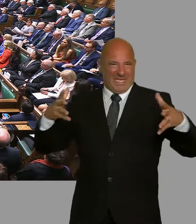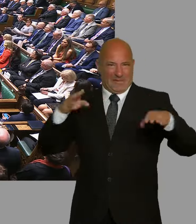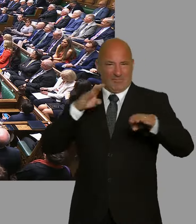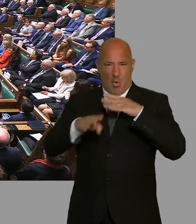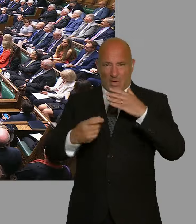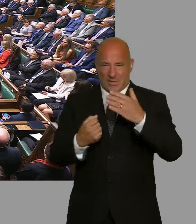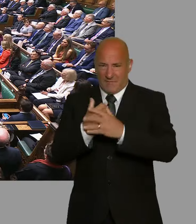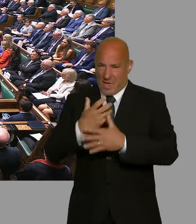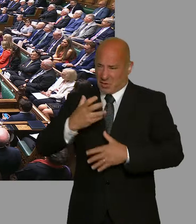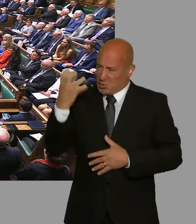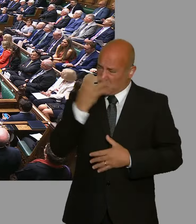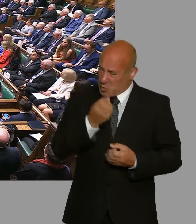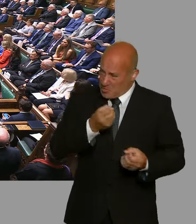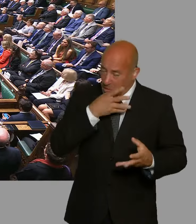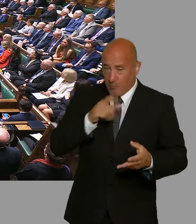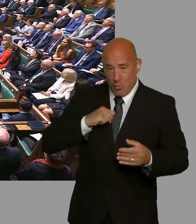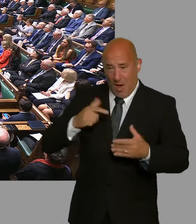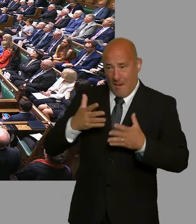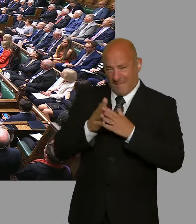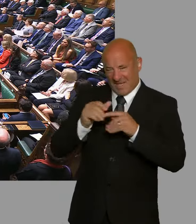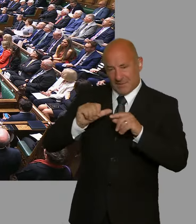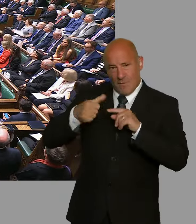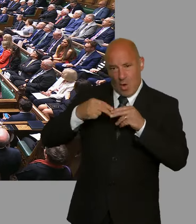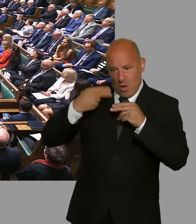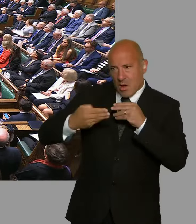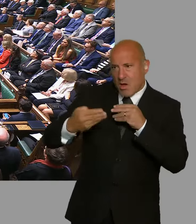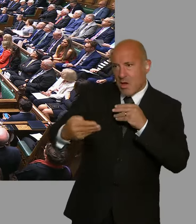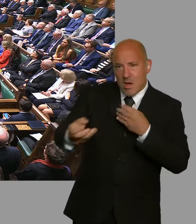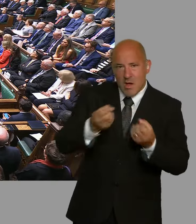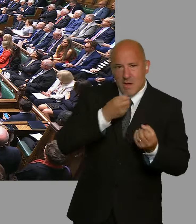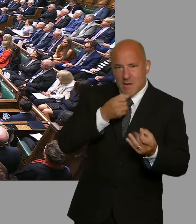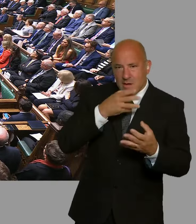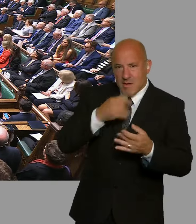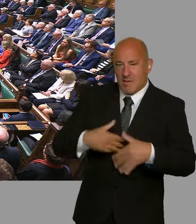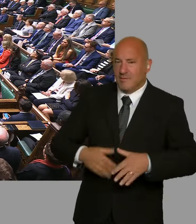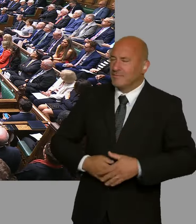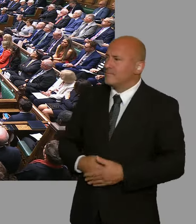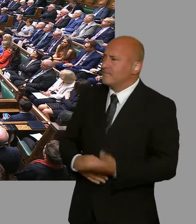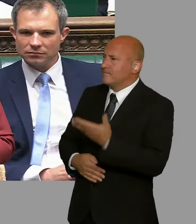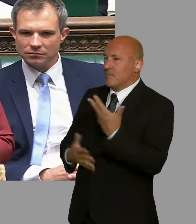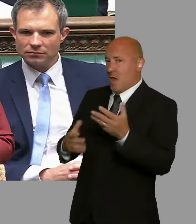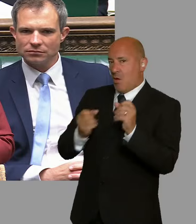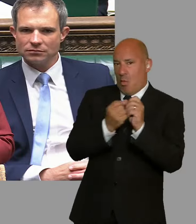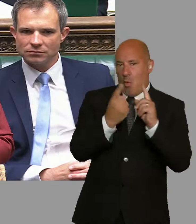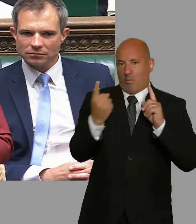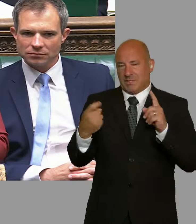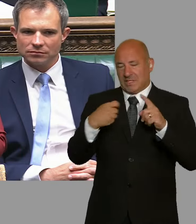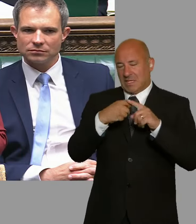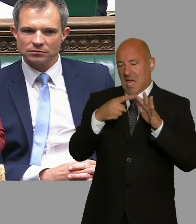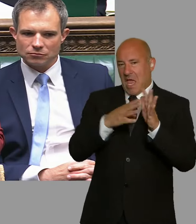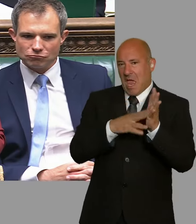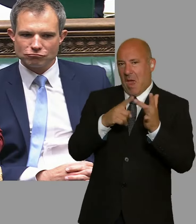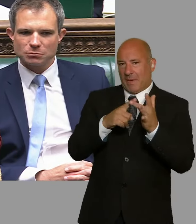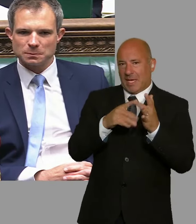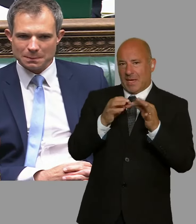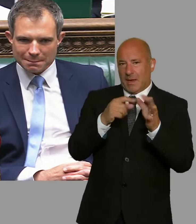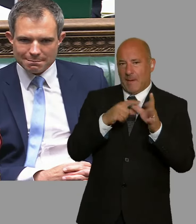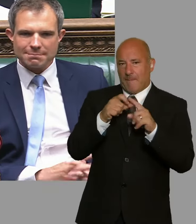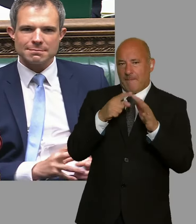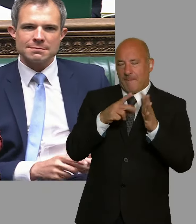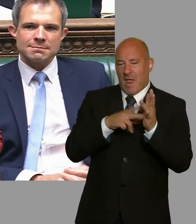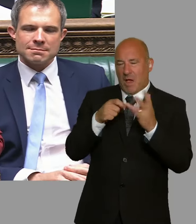Mr. Speaker, 3 weeks ago, the winter fuel policy was set in stone. 2 weeks ago, the Prime Minister